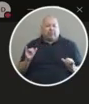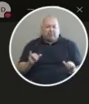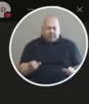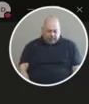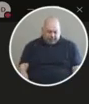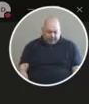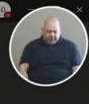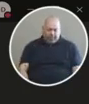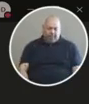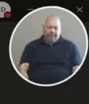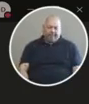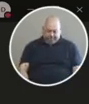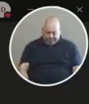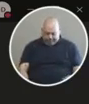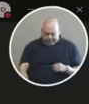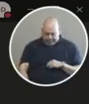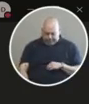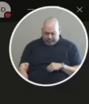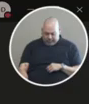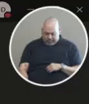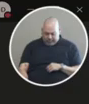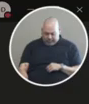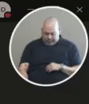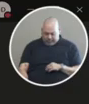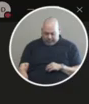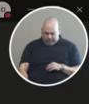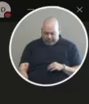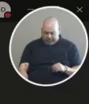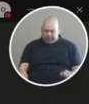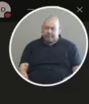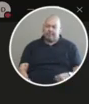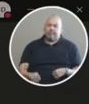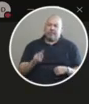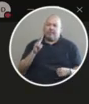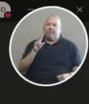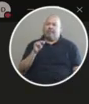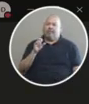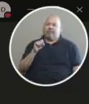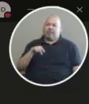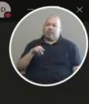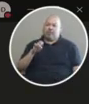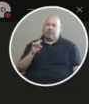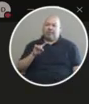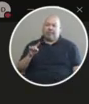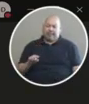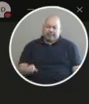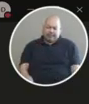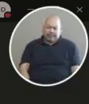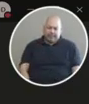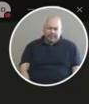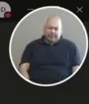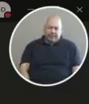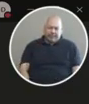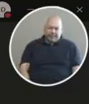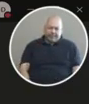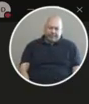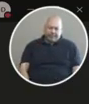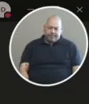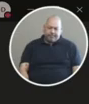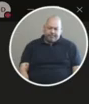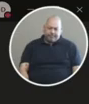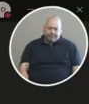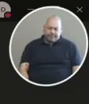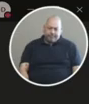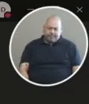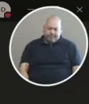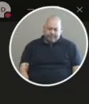you. The next speaker on the line is Mr. Nicholas Vasquez. Mr. Vasquez, if you'll press *6 to unmute your phone, you may begin